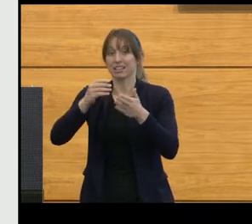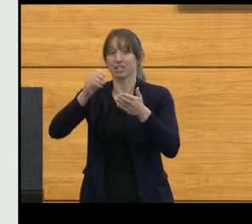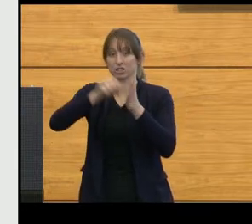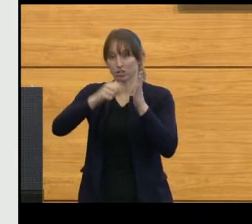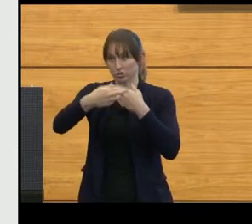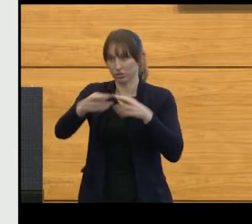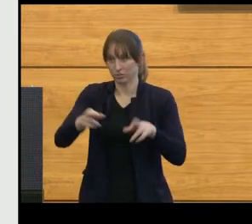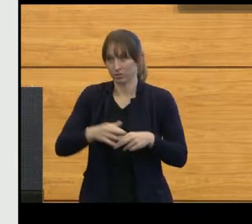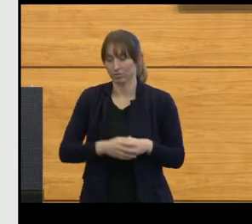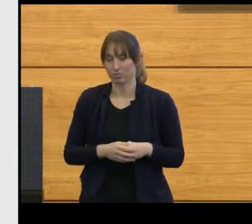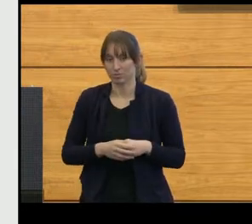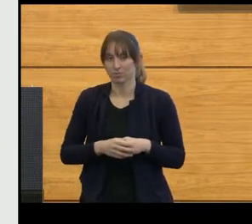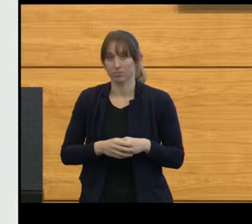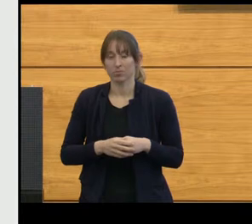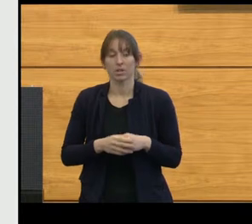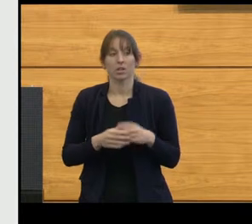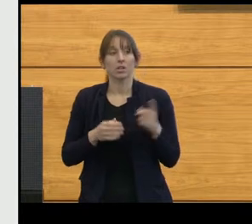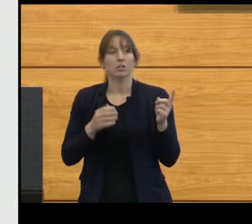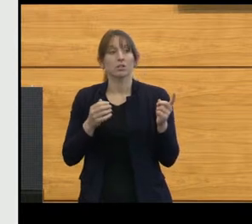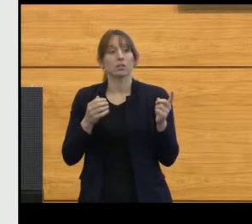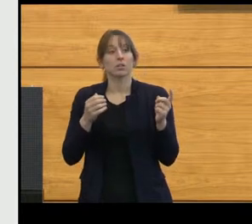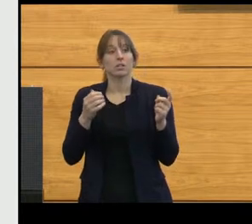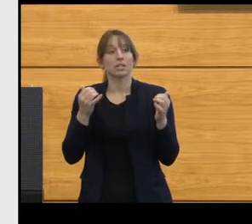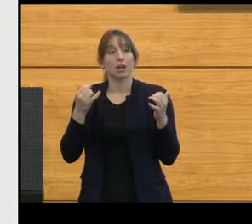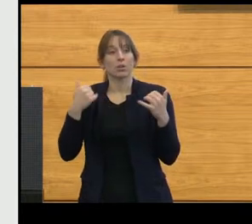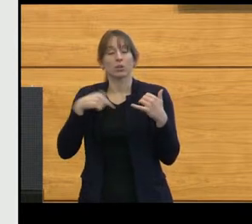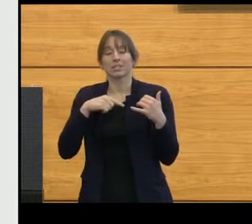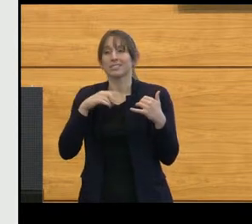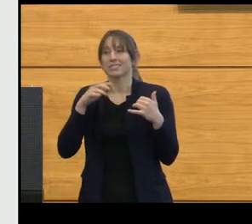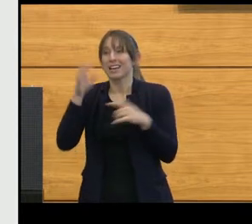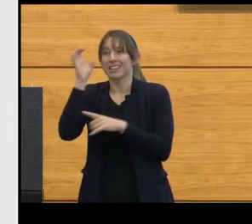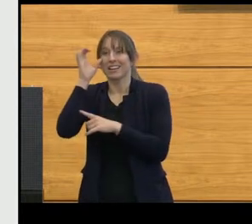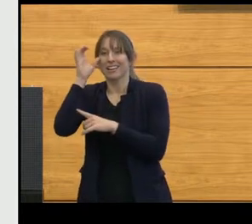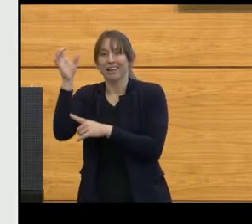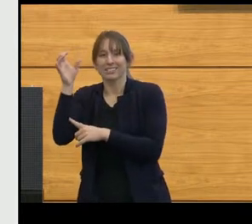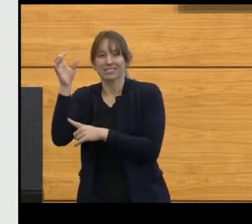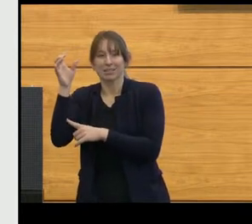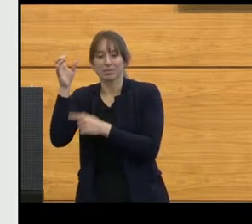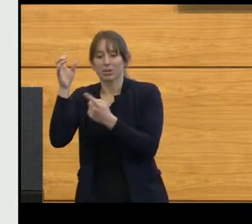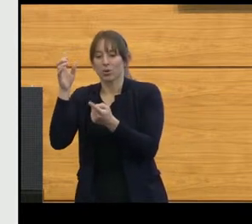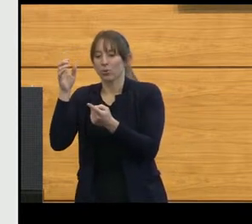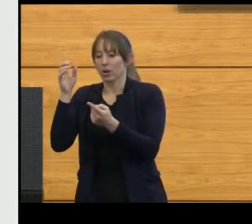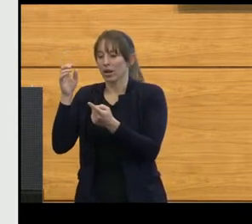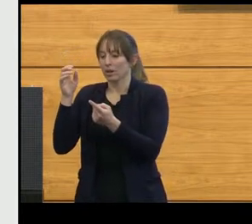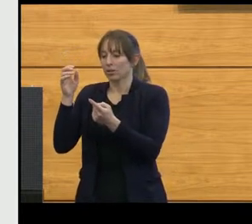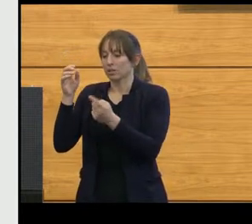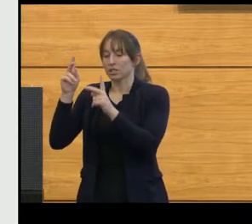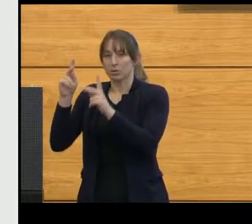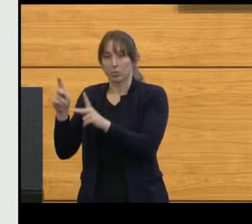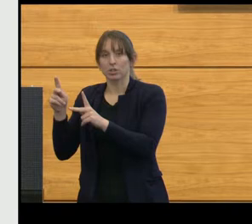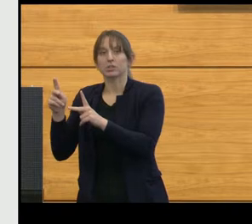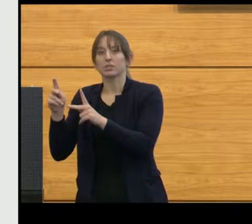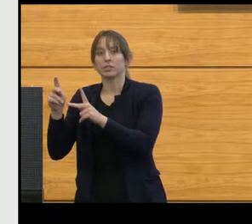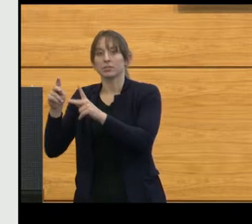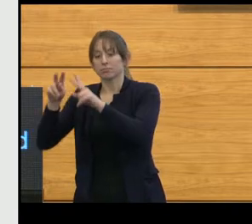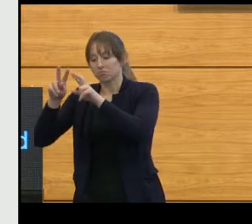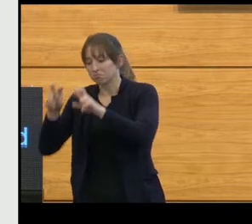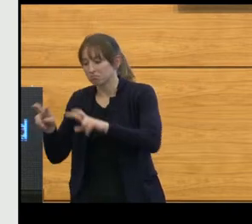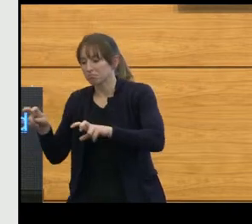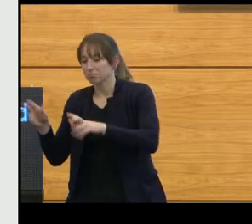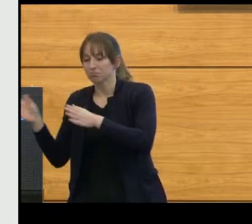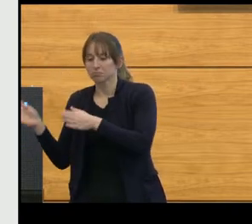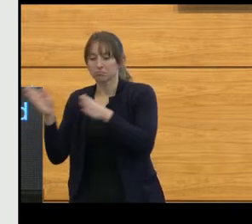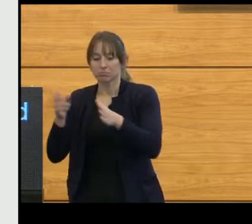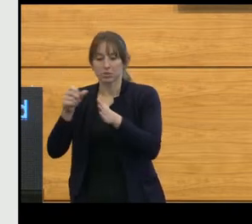from being a concept to eventually getting to the bench and finally to the bedside. And it's something that we've been pioneers